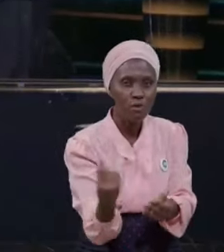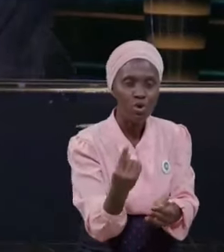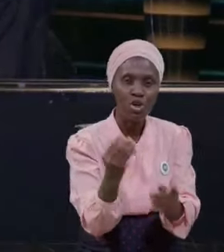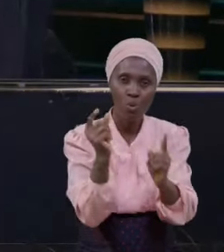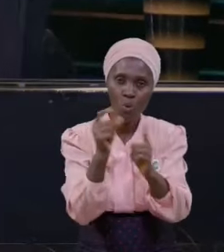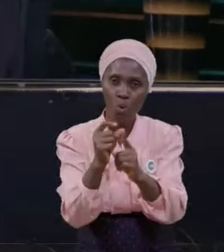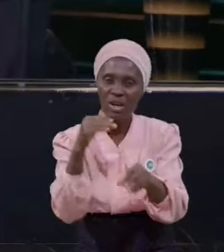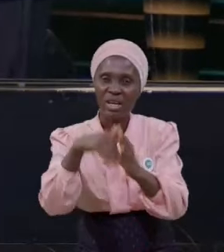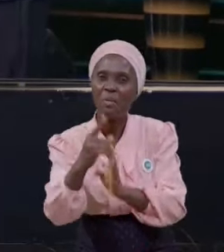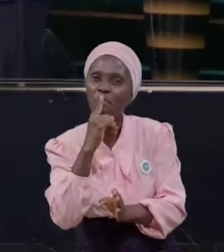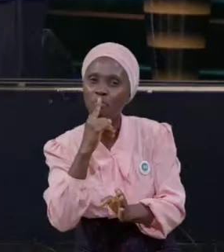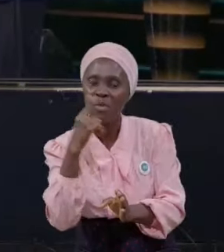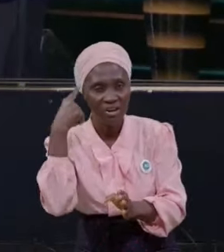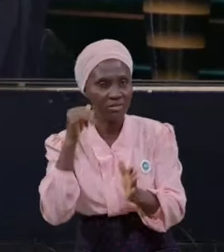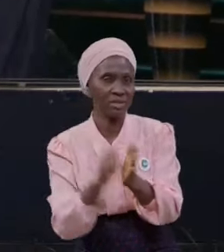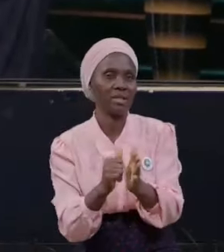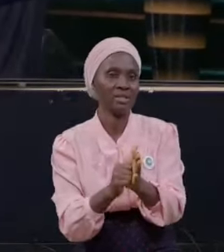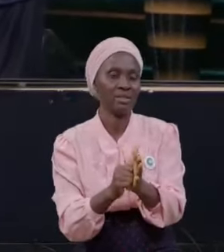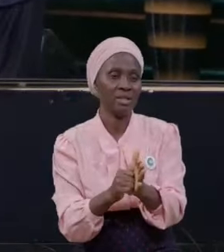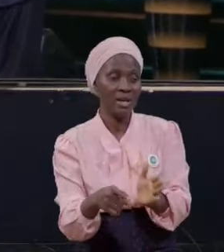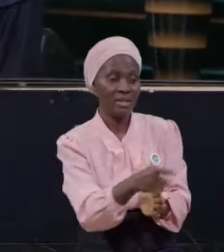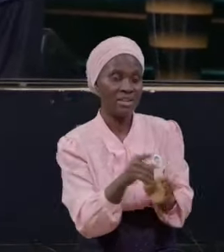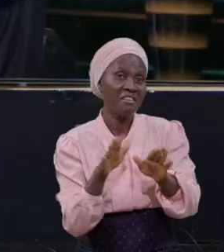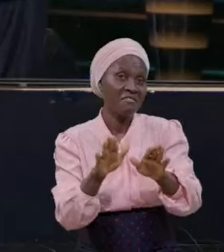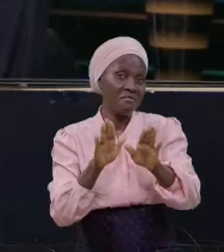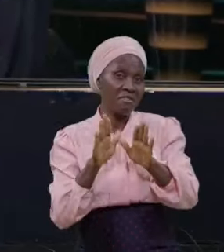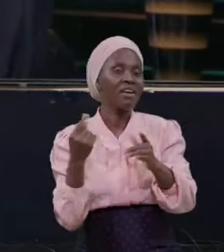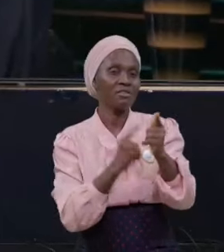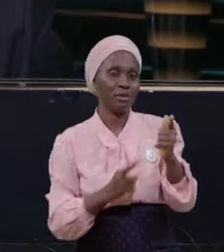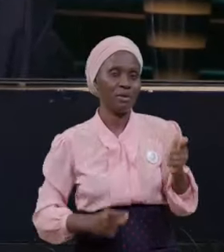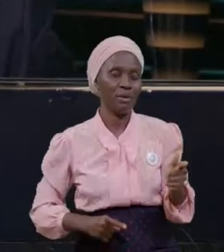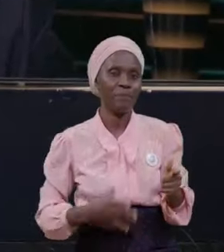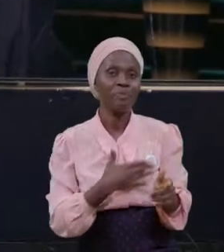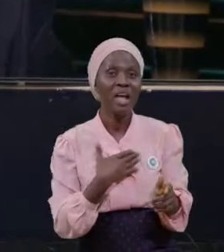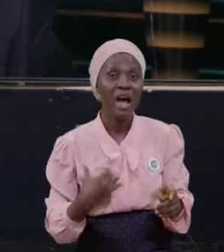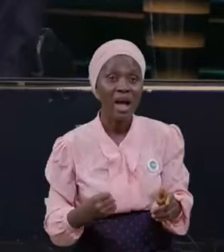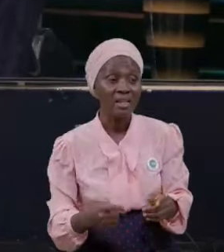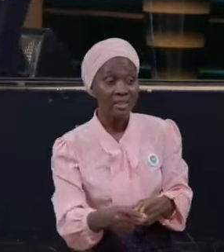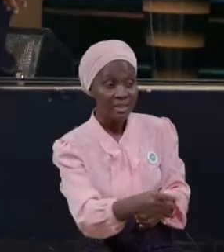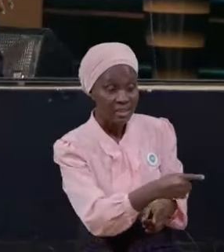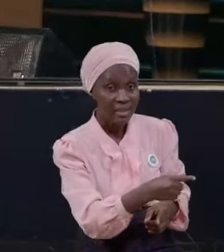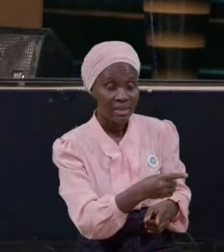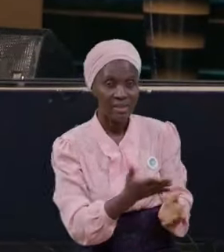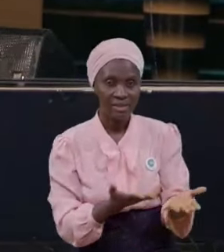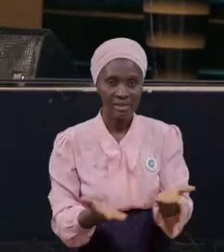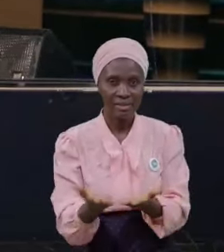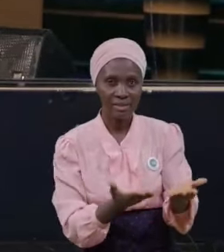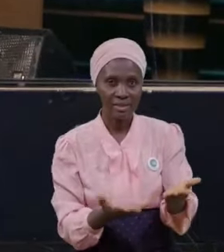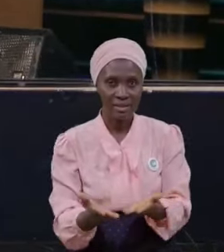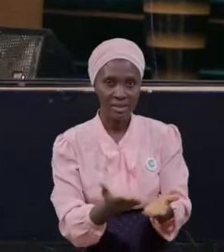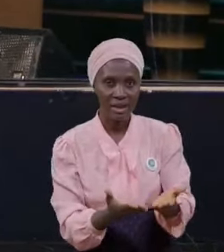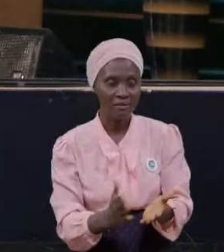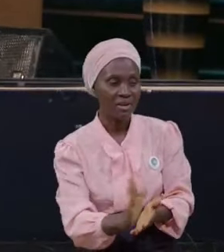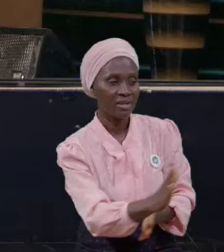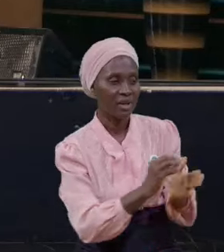the Lord and they served their own gods after the